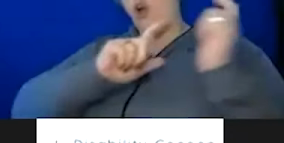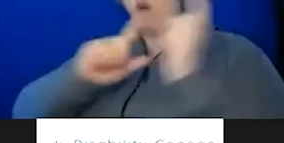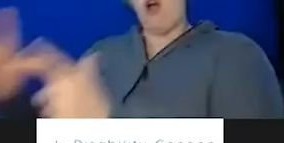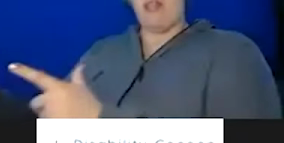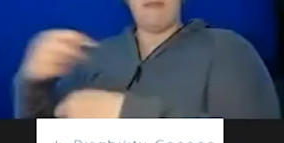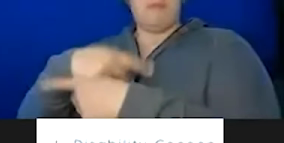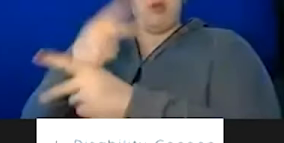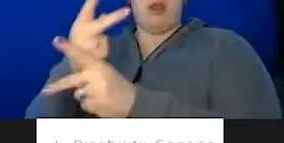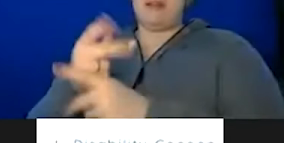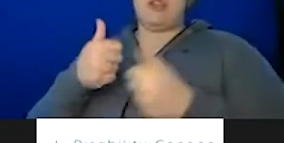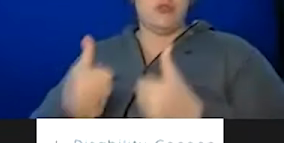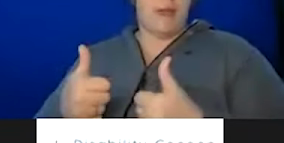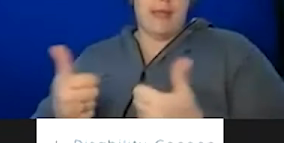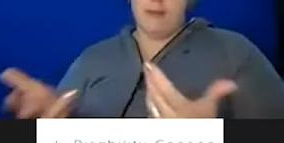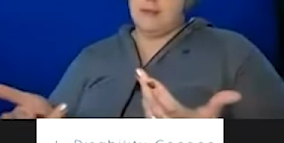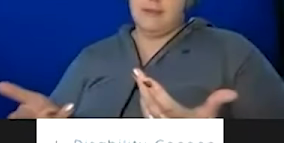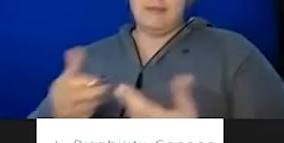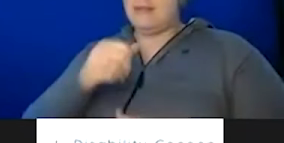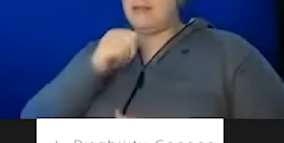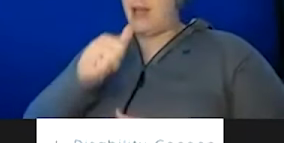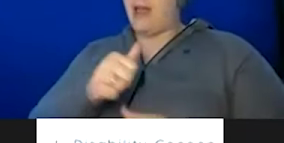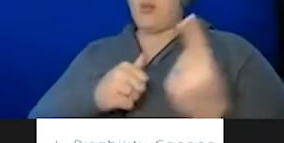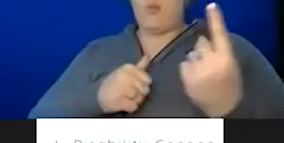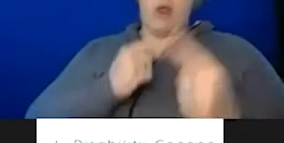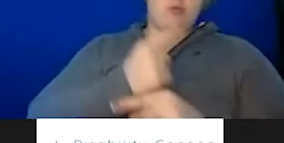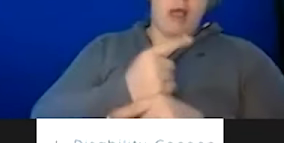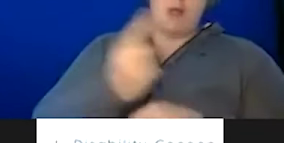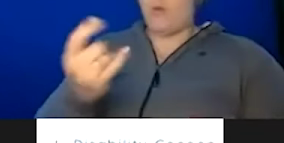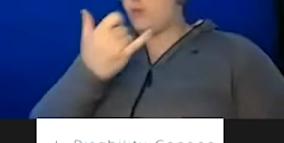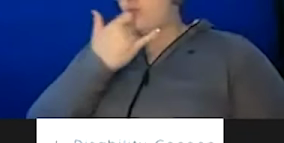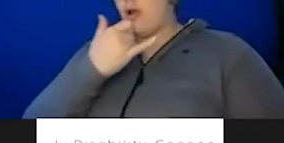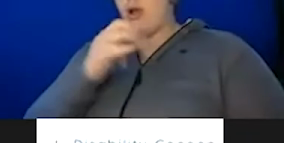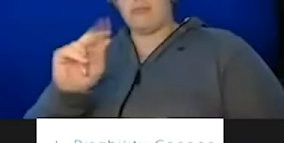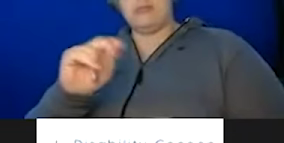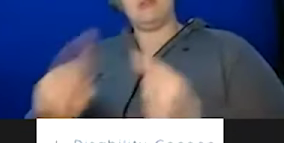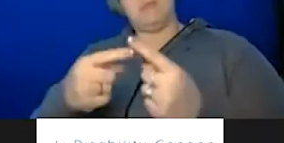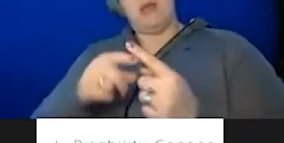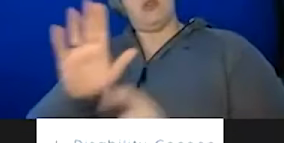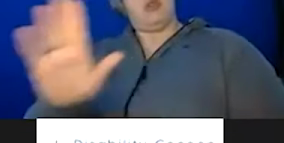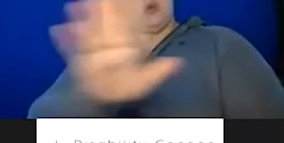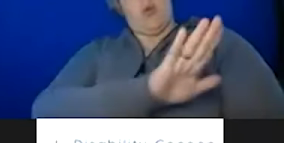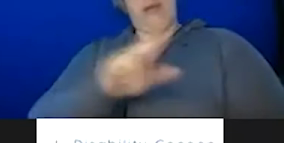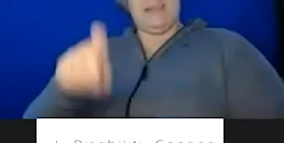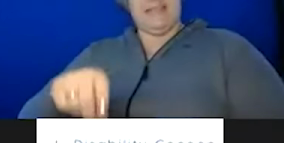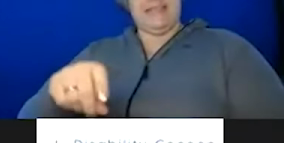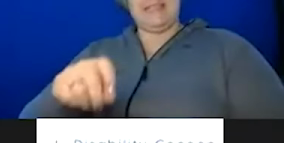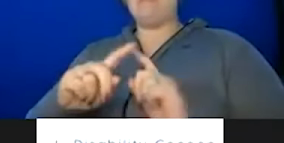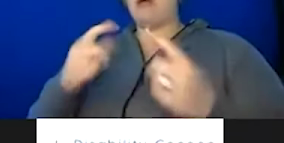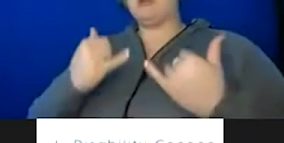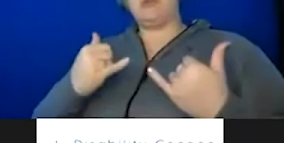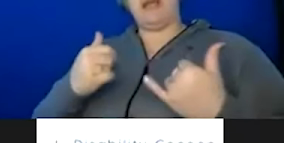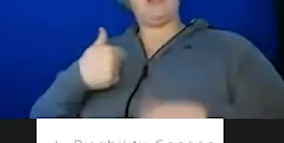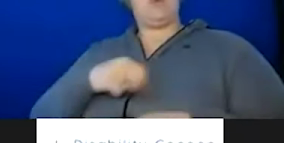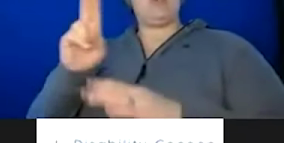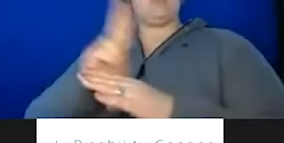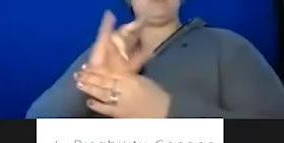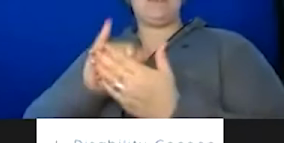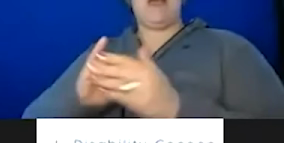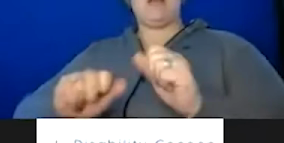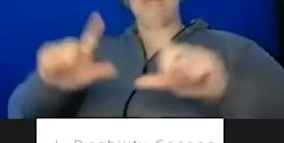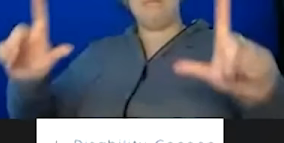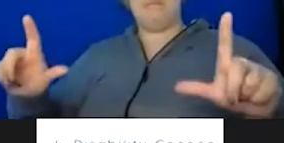a right or wrong way to go, as Richard mentioned. It's really about evaluating what your needs are. This is the one that we're using today. I personally